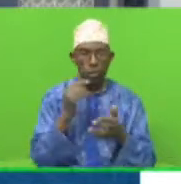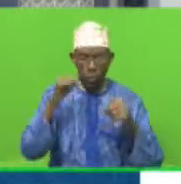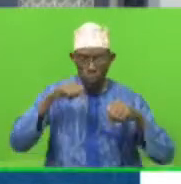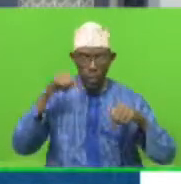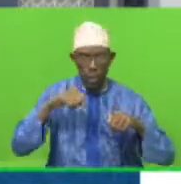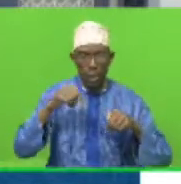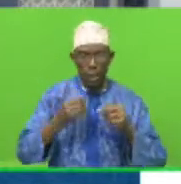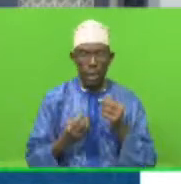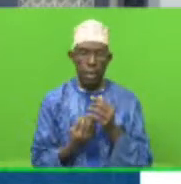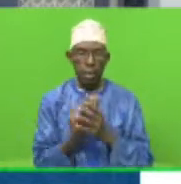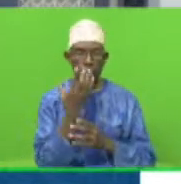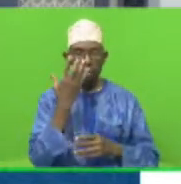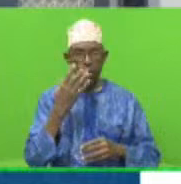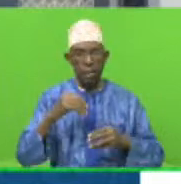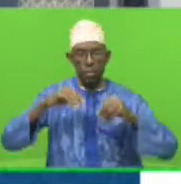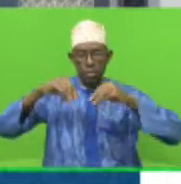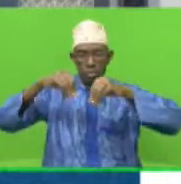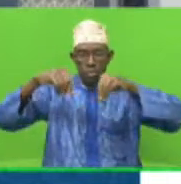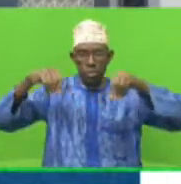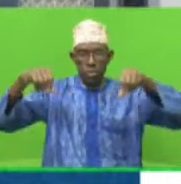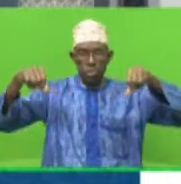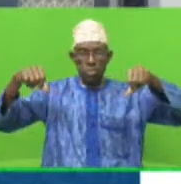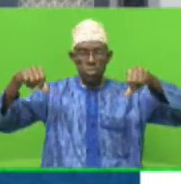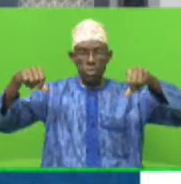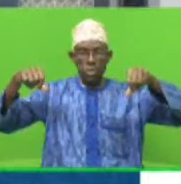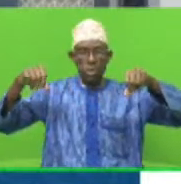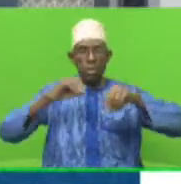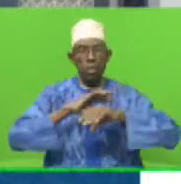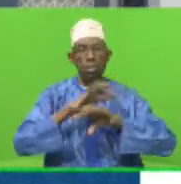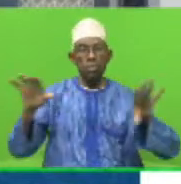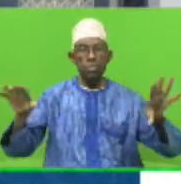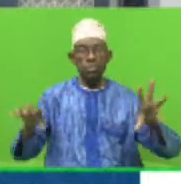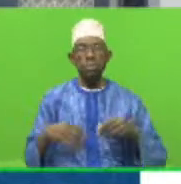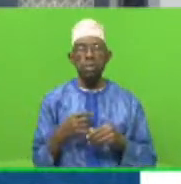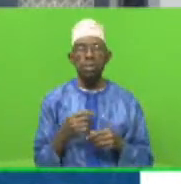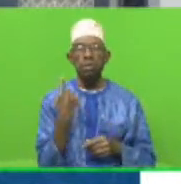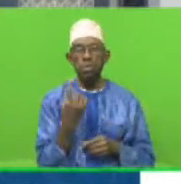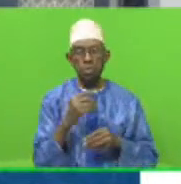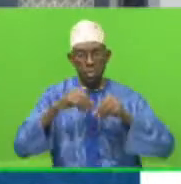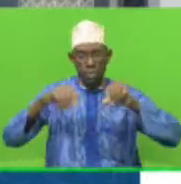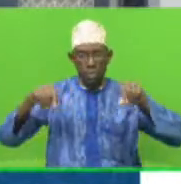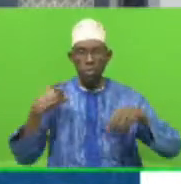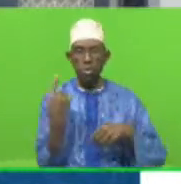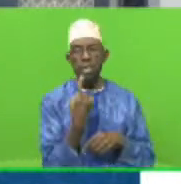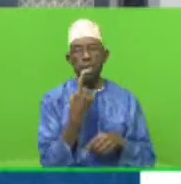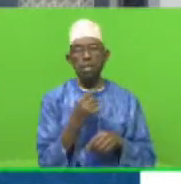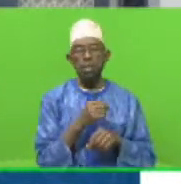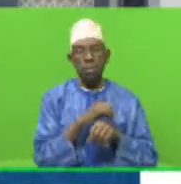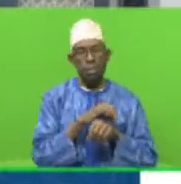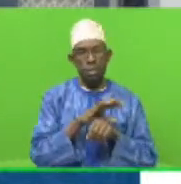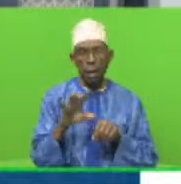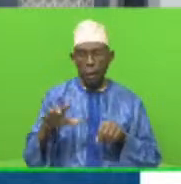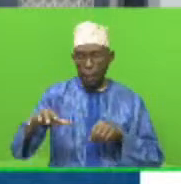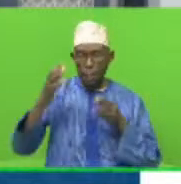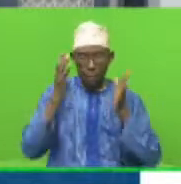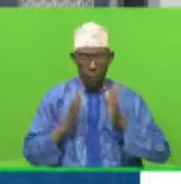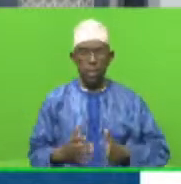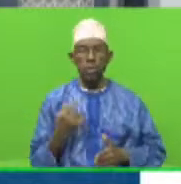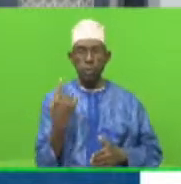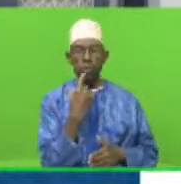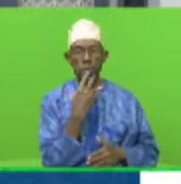was to raise dust, it will not be limited. The dust will not only enter the